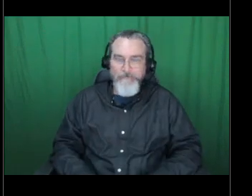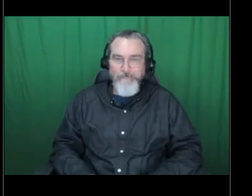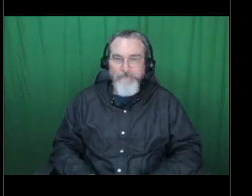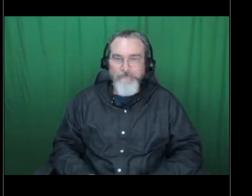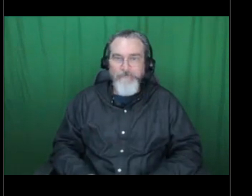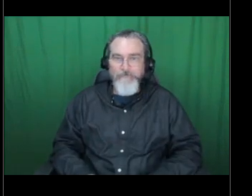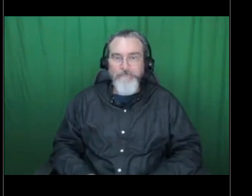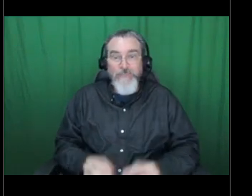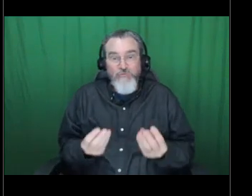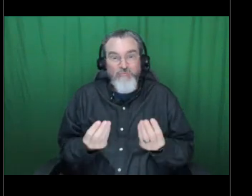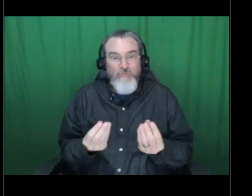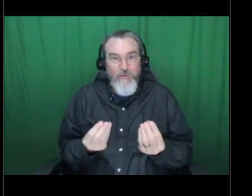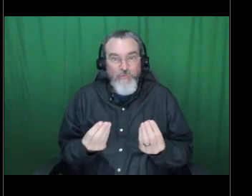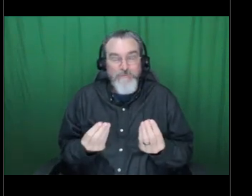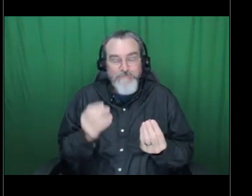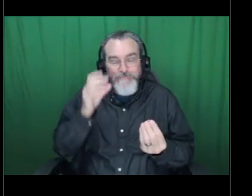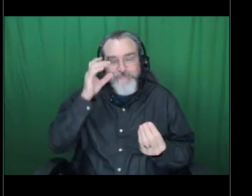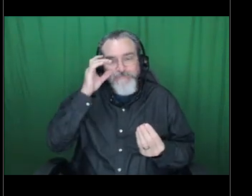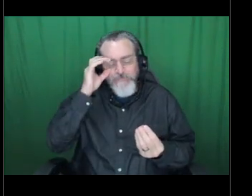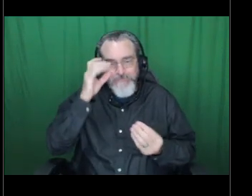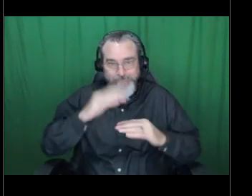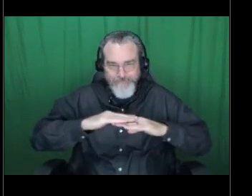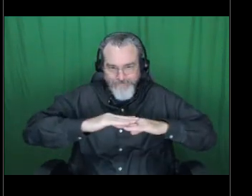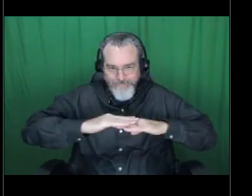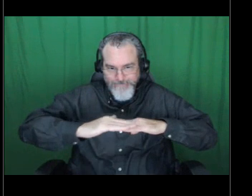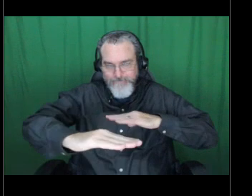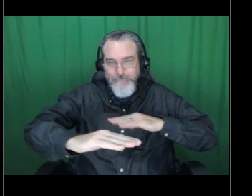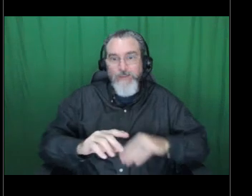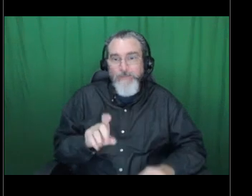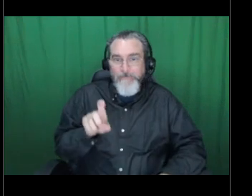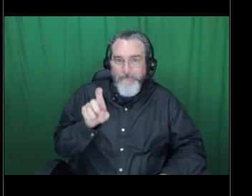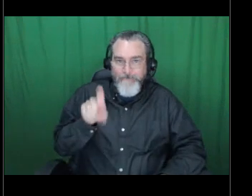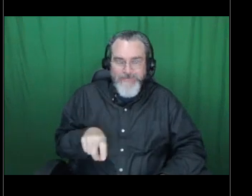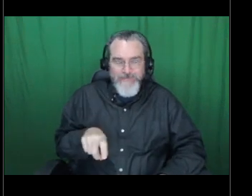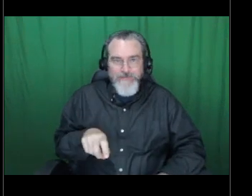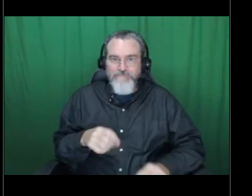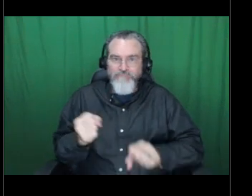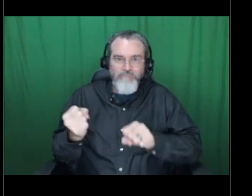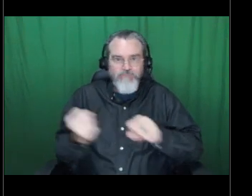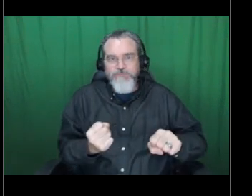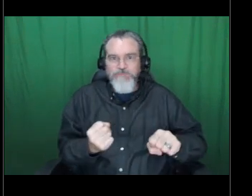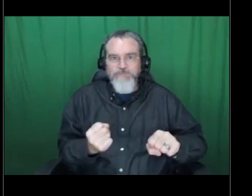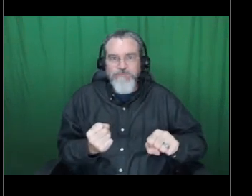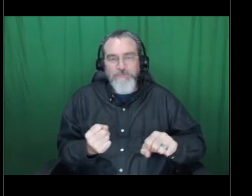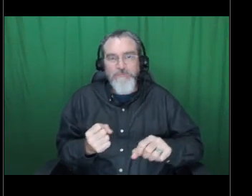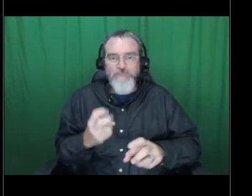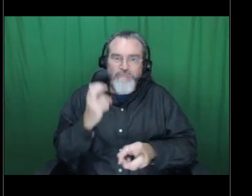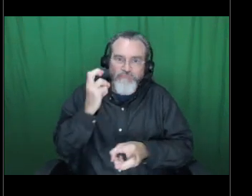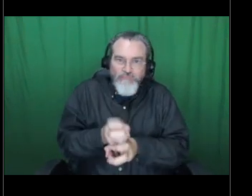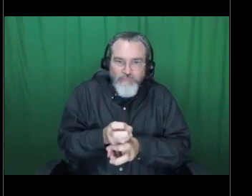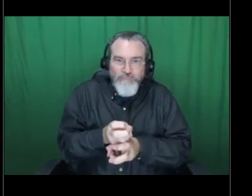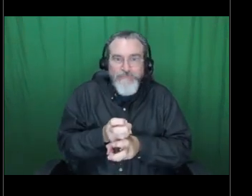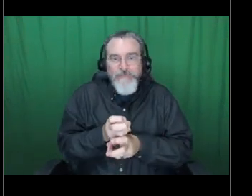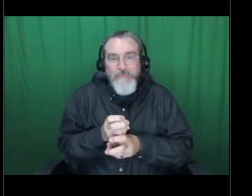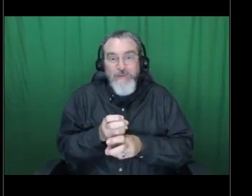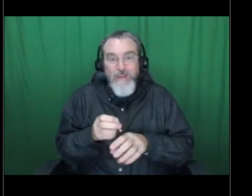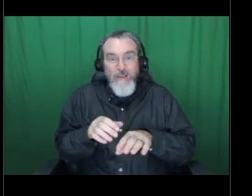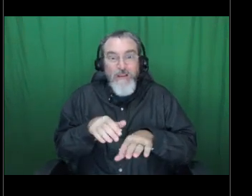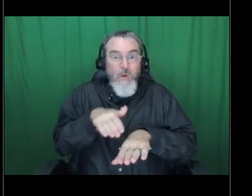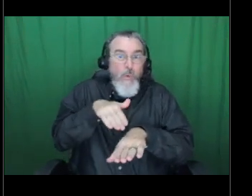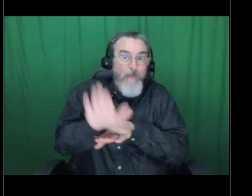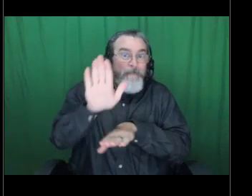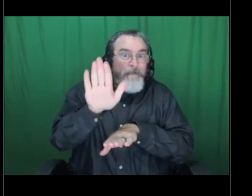Ground surfaces along accessible routes must be stable, firm, and slip